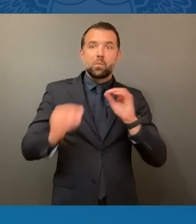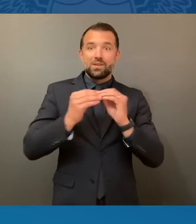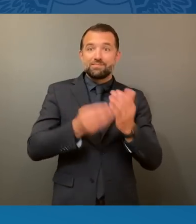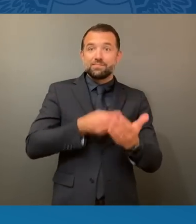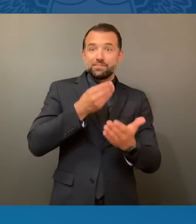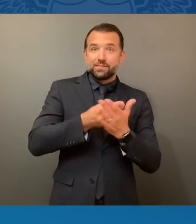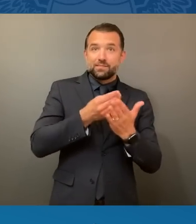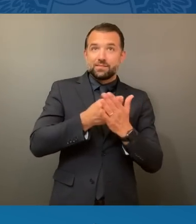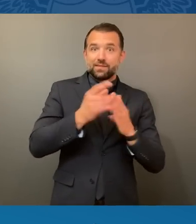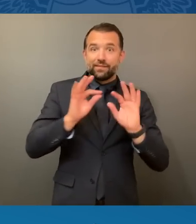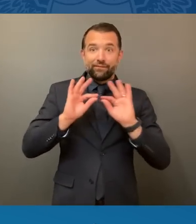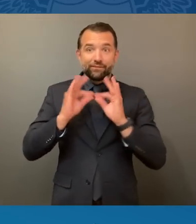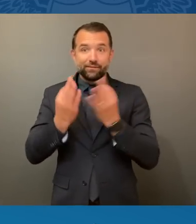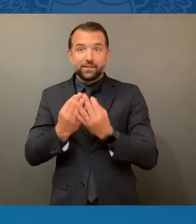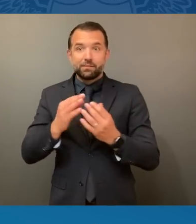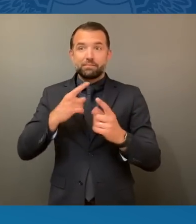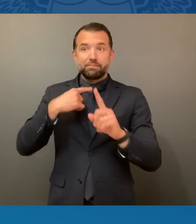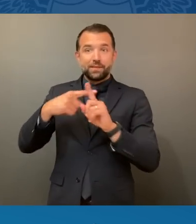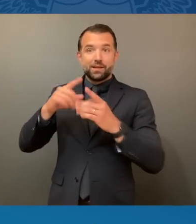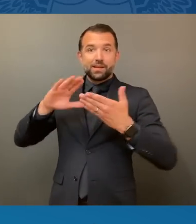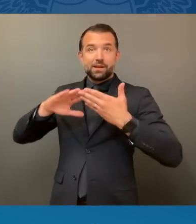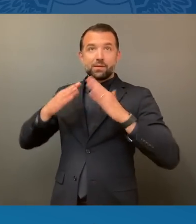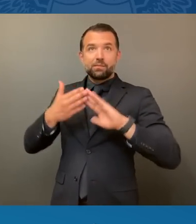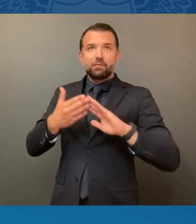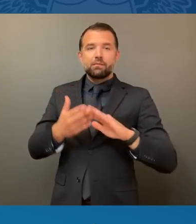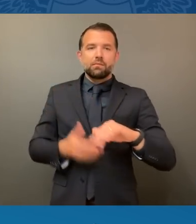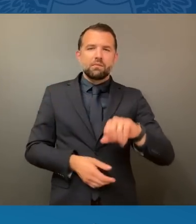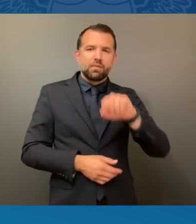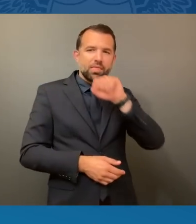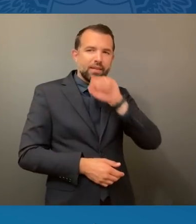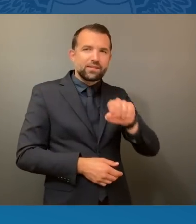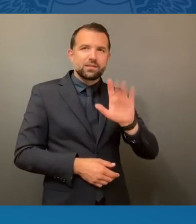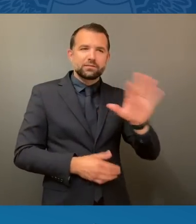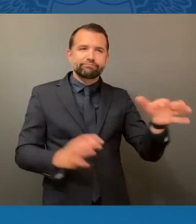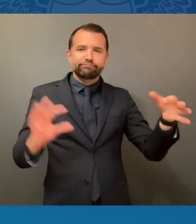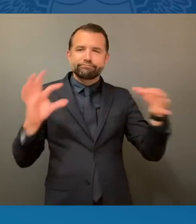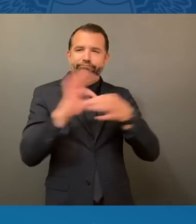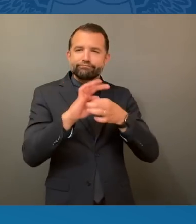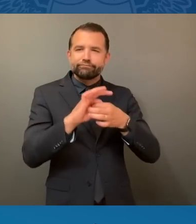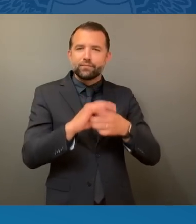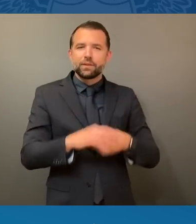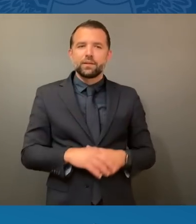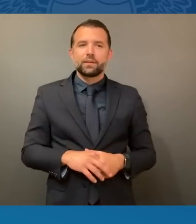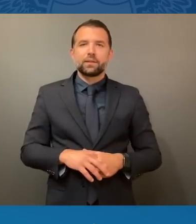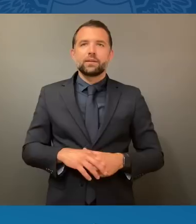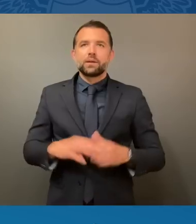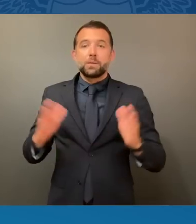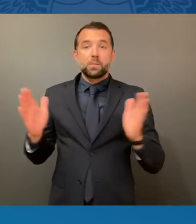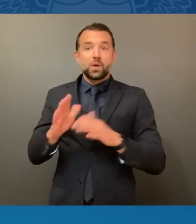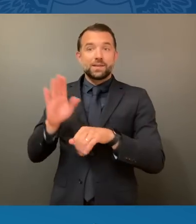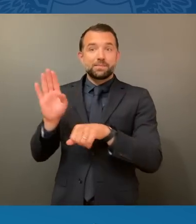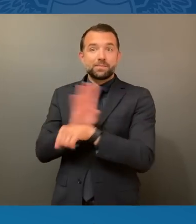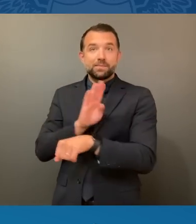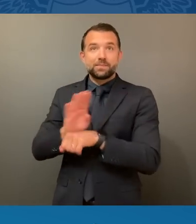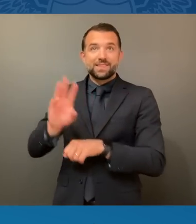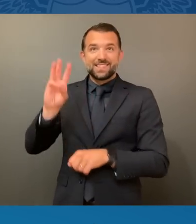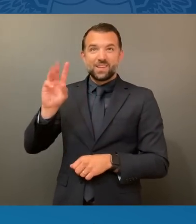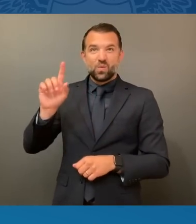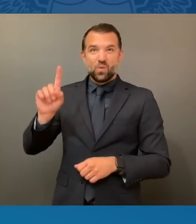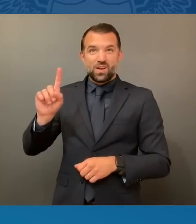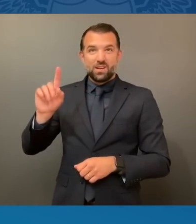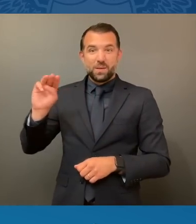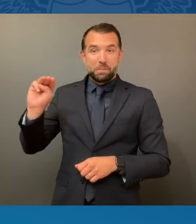connection between small business and recognizing how important it is. There's 61+ million Americans. We know it's